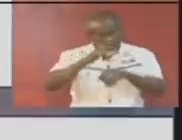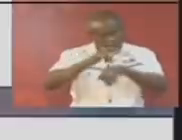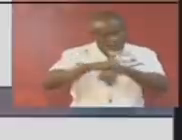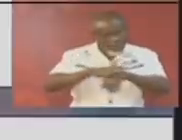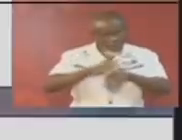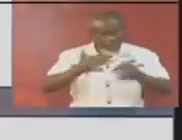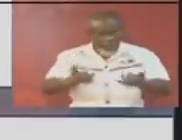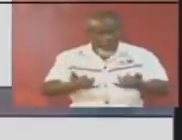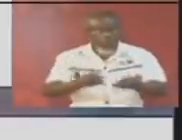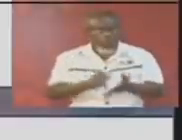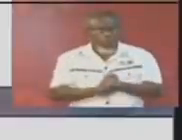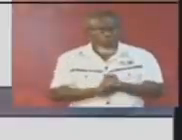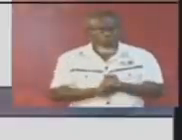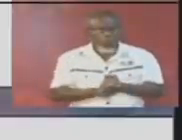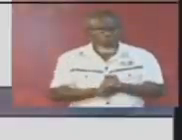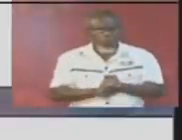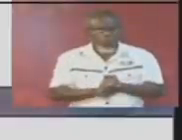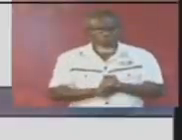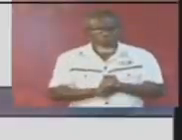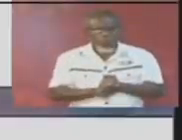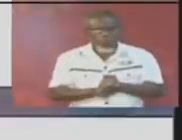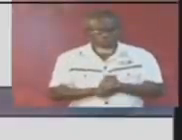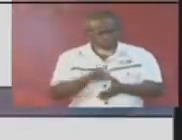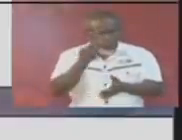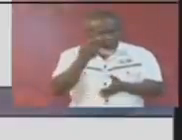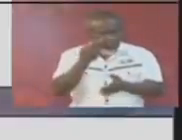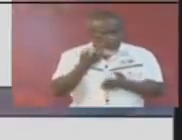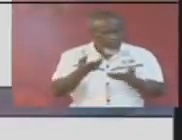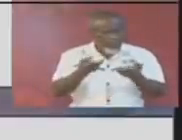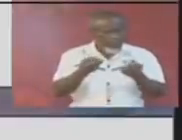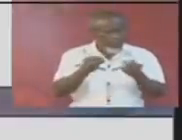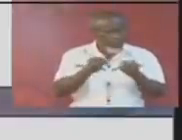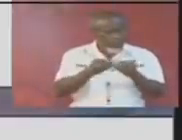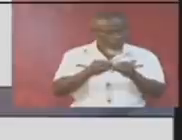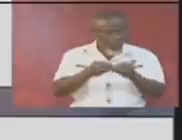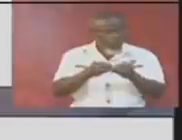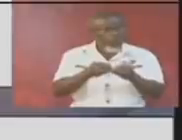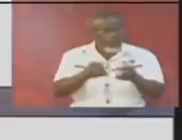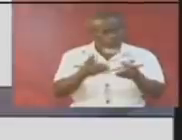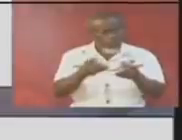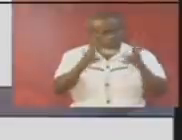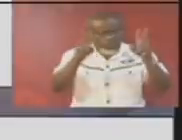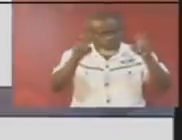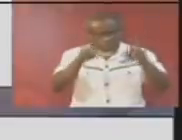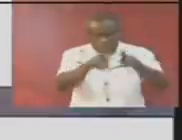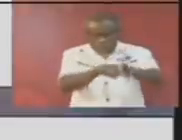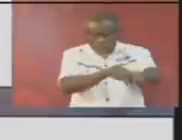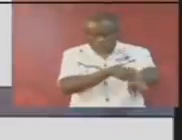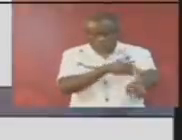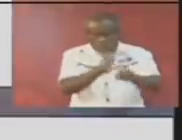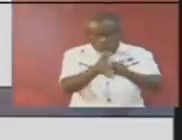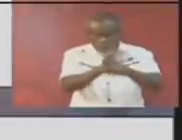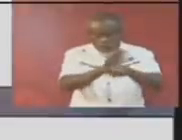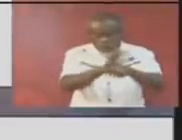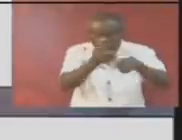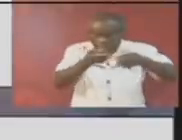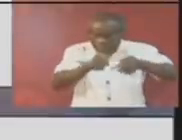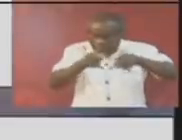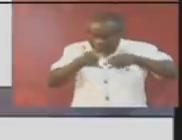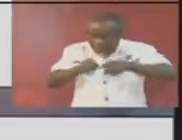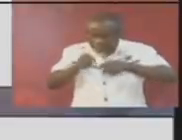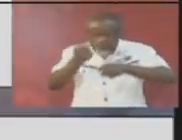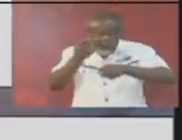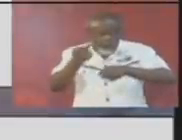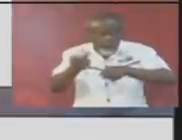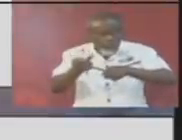has been becoming increasingly more sufficient in recent times. With regards to the mortality